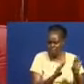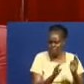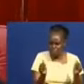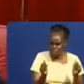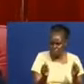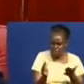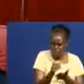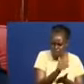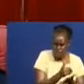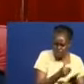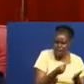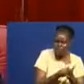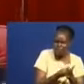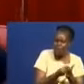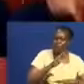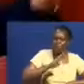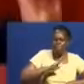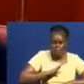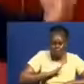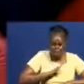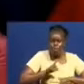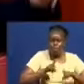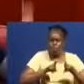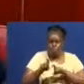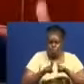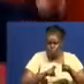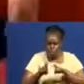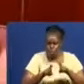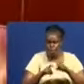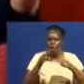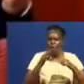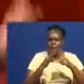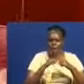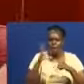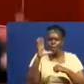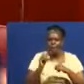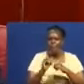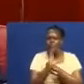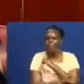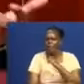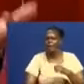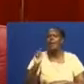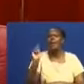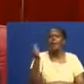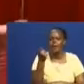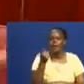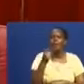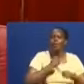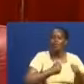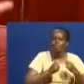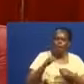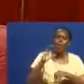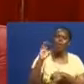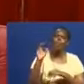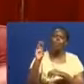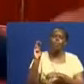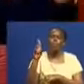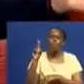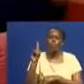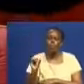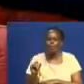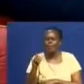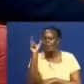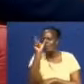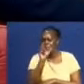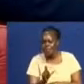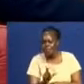The revenue we collect is enough to run 8 African countries, Kenya, Rwanda, Burundi, Tanzania. You